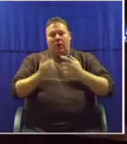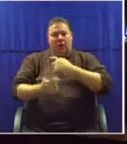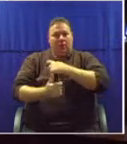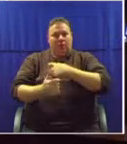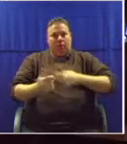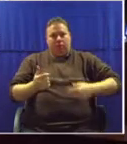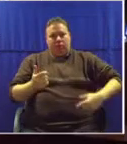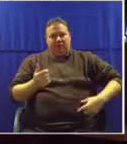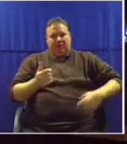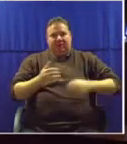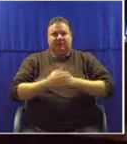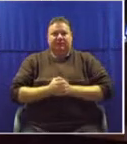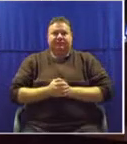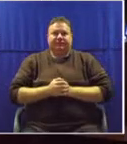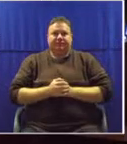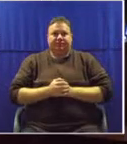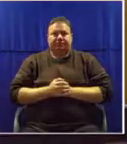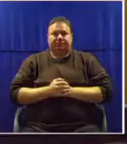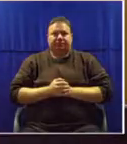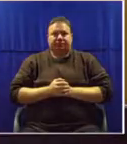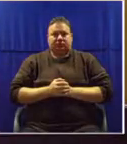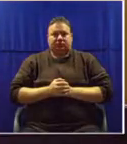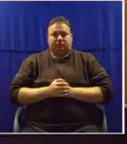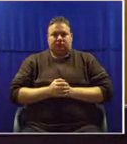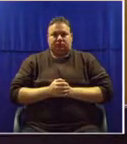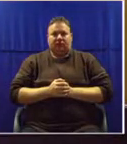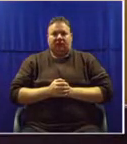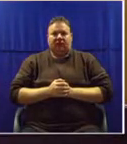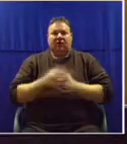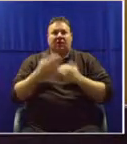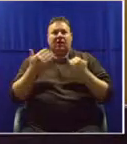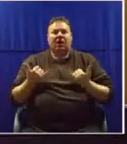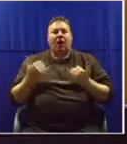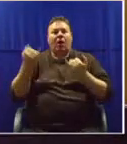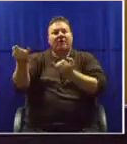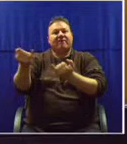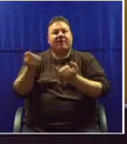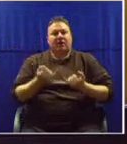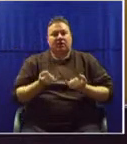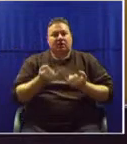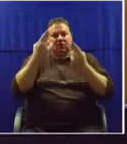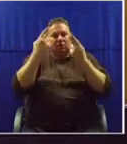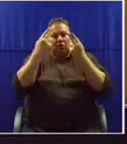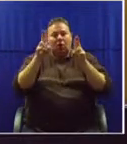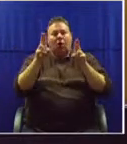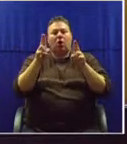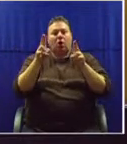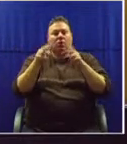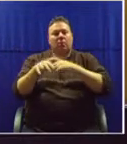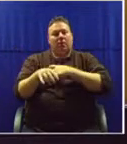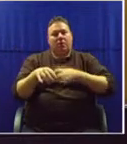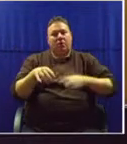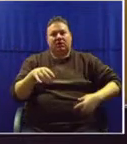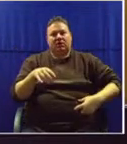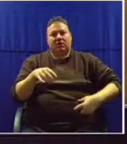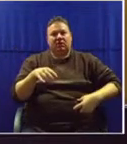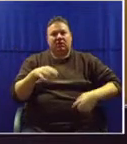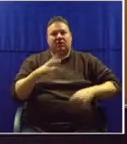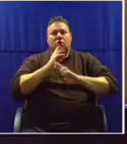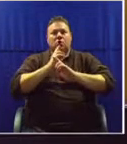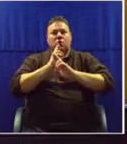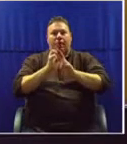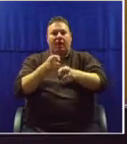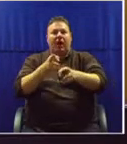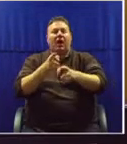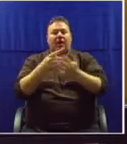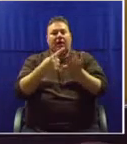bill. I now invite the honorable the president to reply